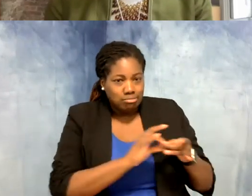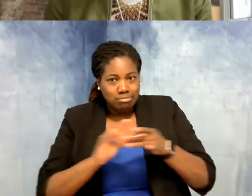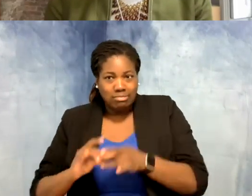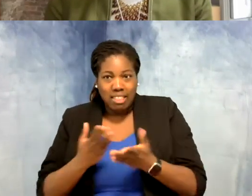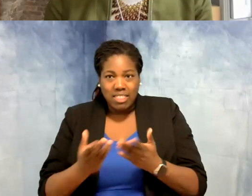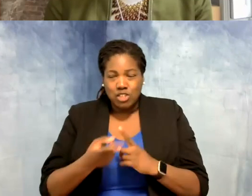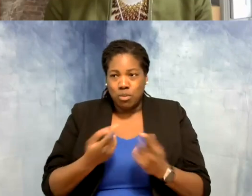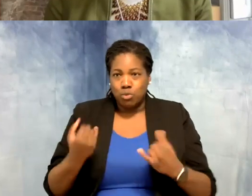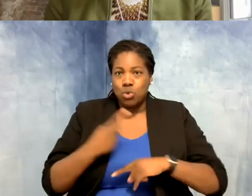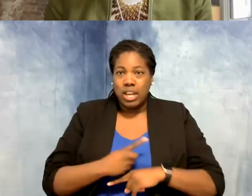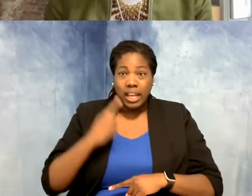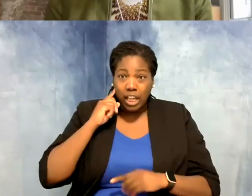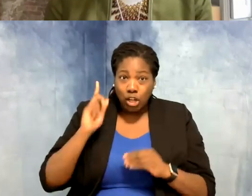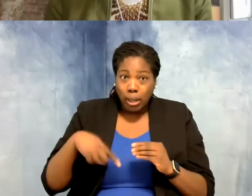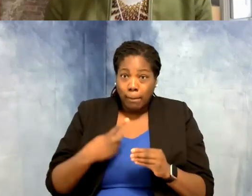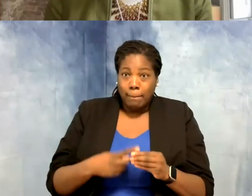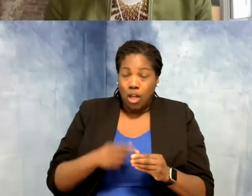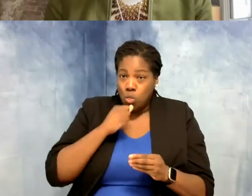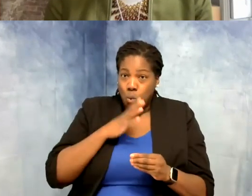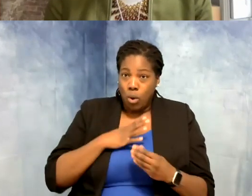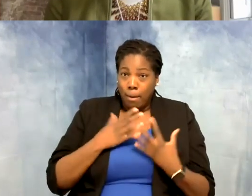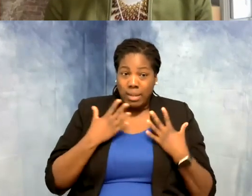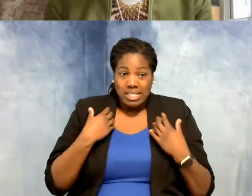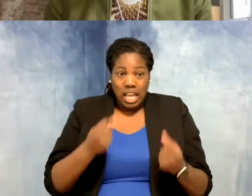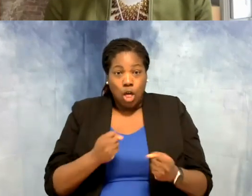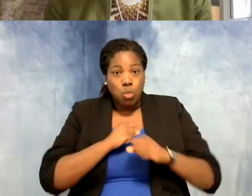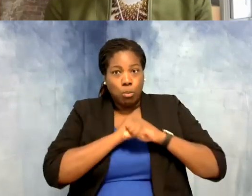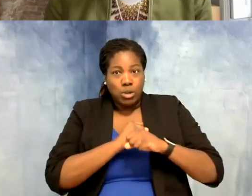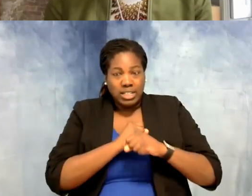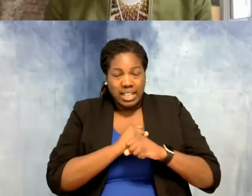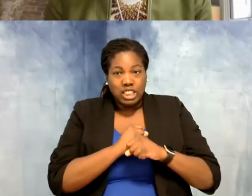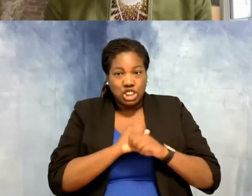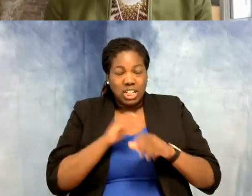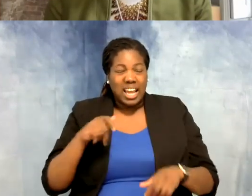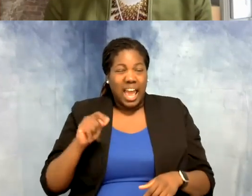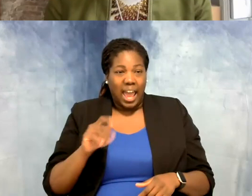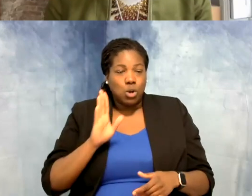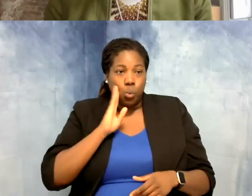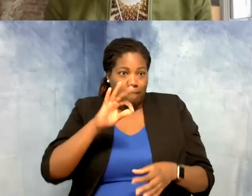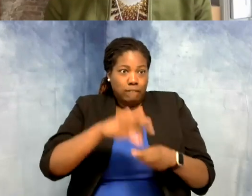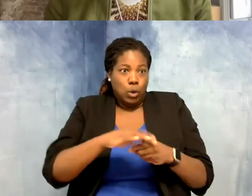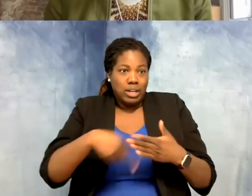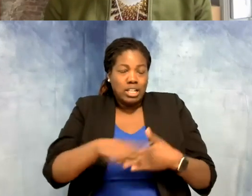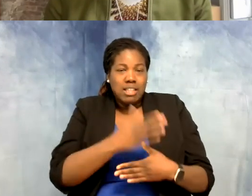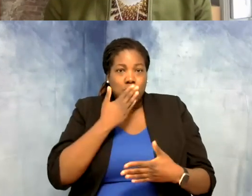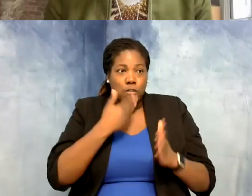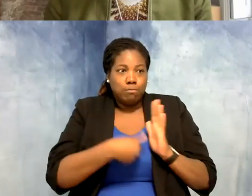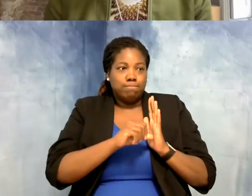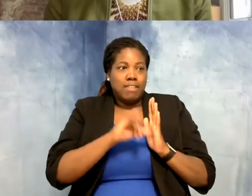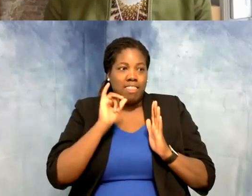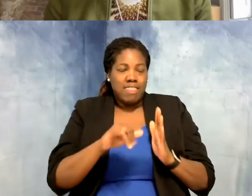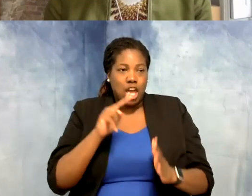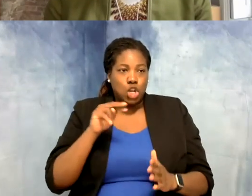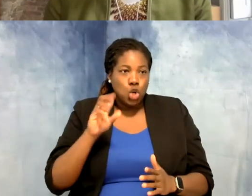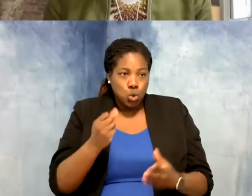hearing about the fact that the Women's Health Protection Act will come to a vote next week. So thank you for highlighting that breaking